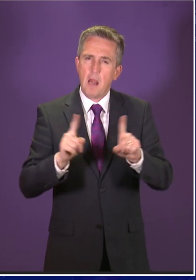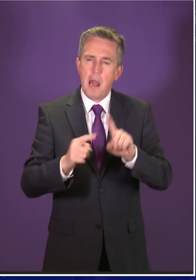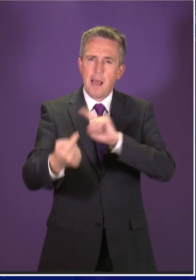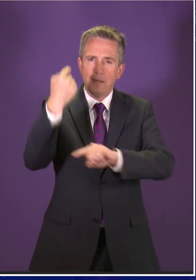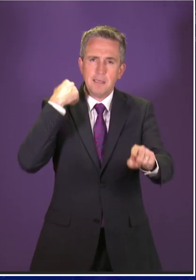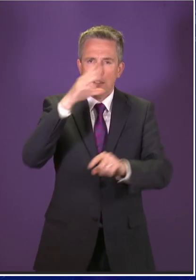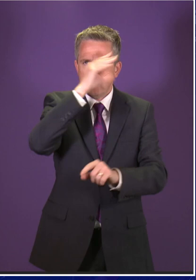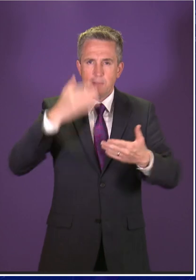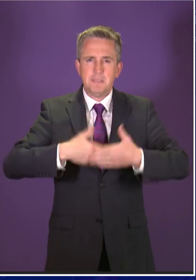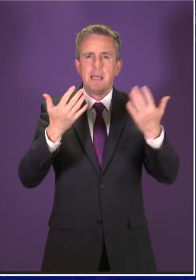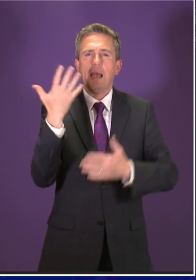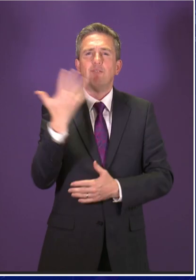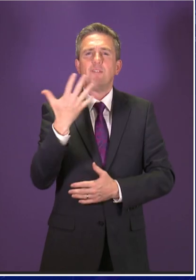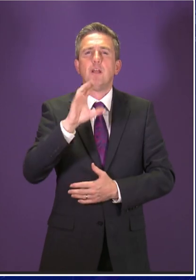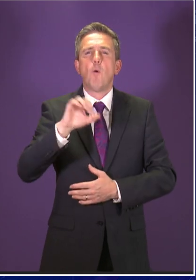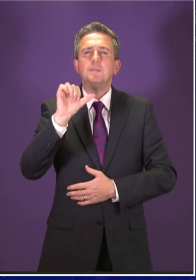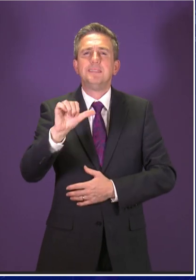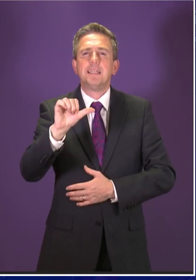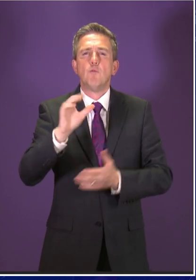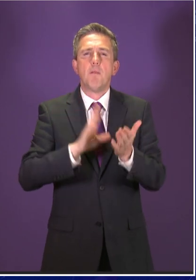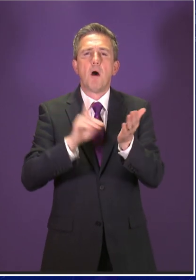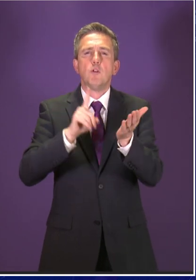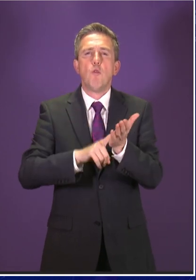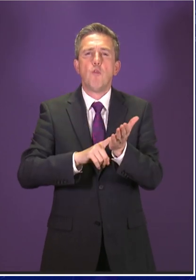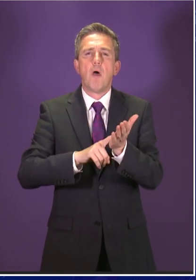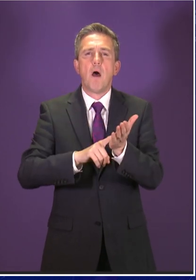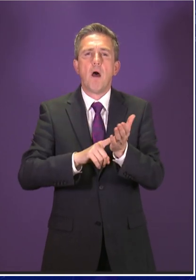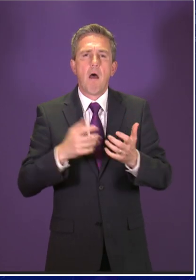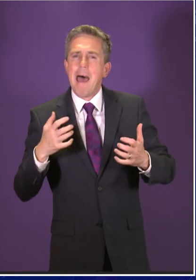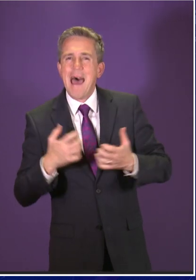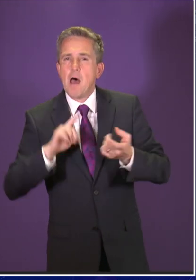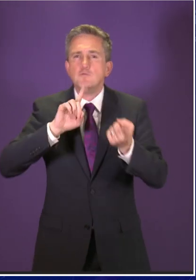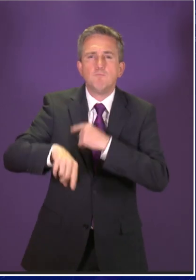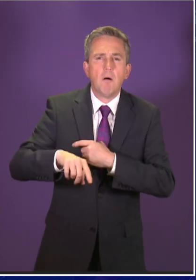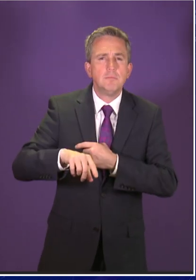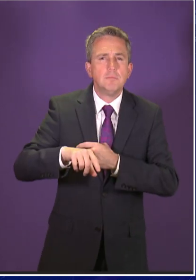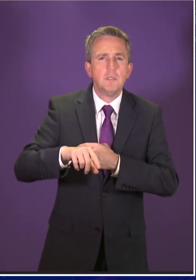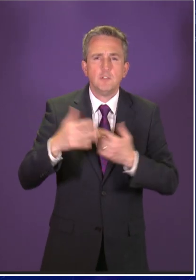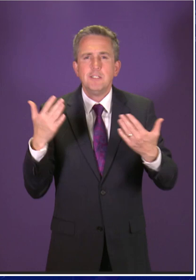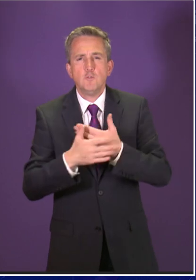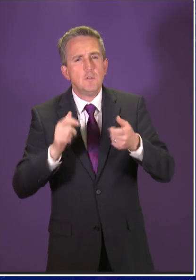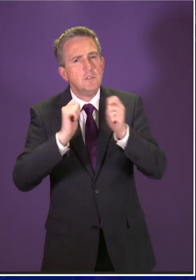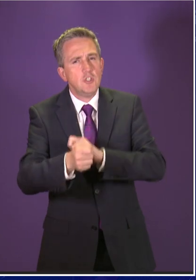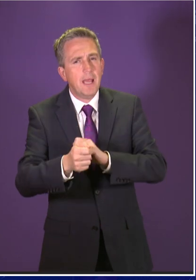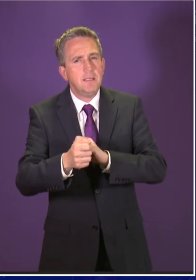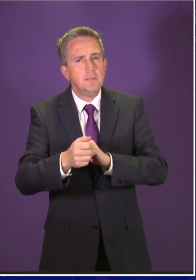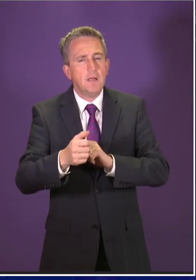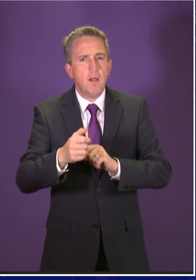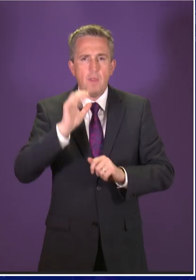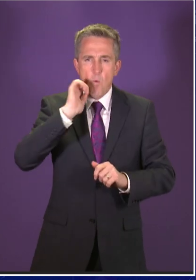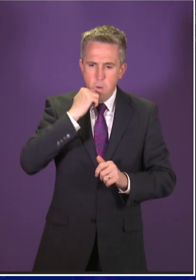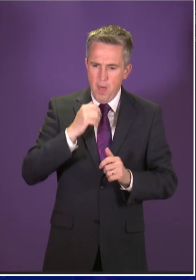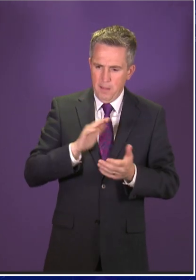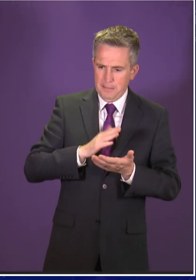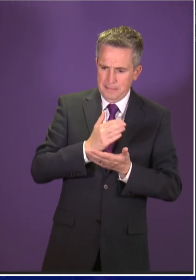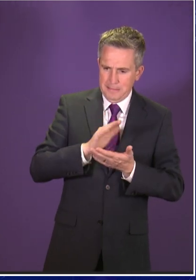day that Martin Luther encountered in 1506. And the best possible reaction to it, the reaction that defines us and makes us the most